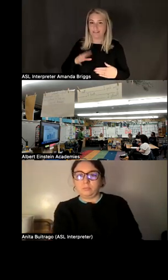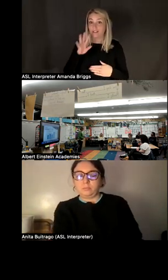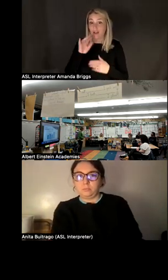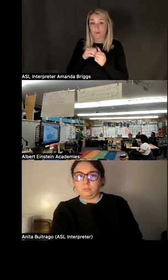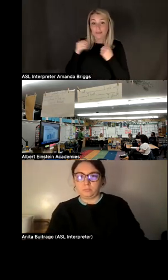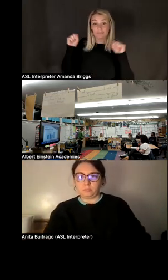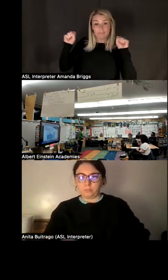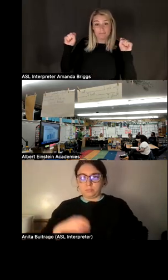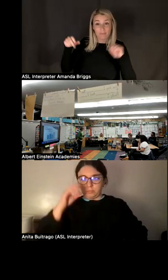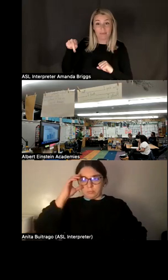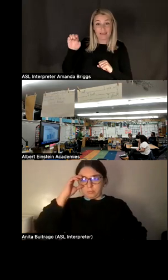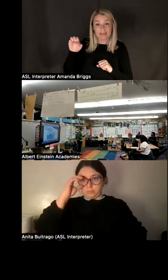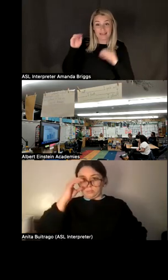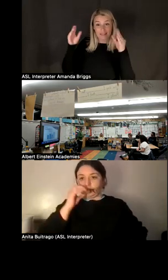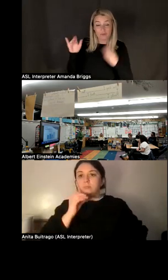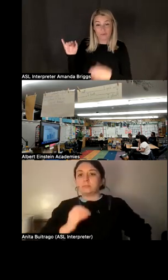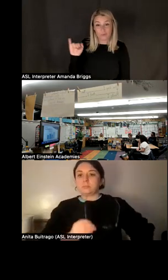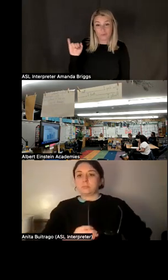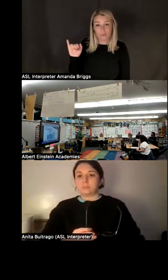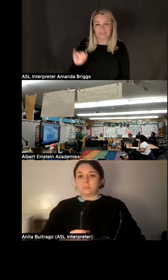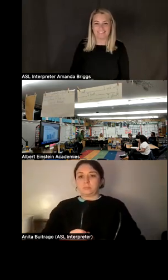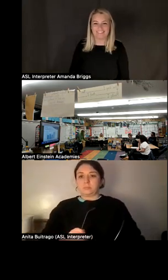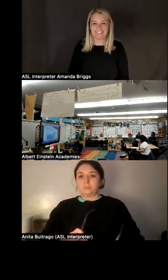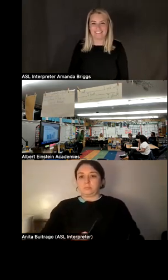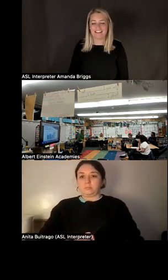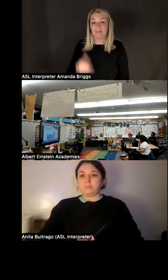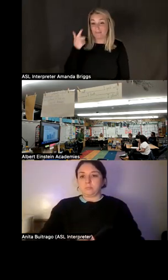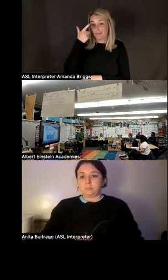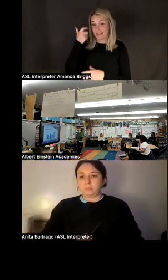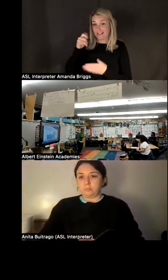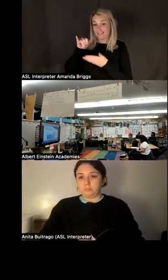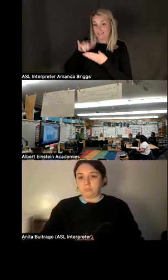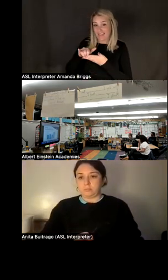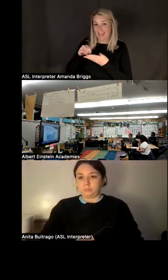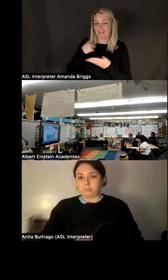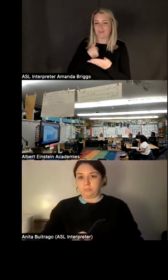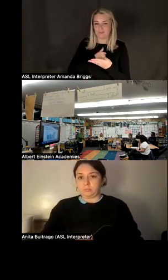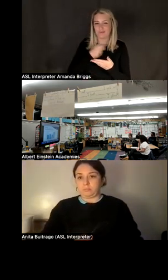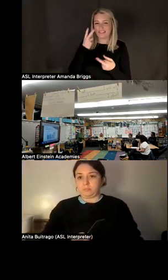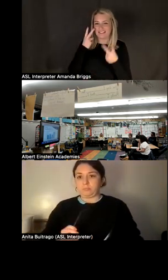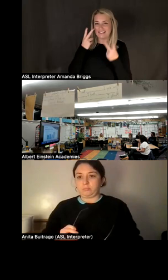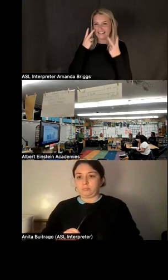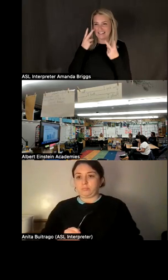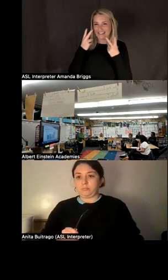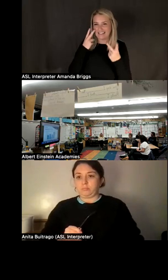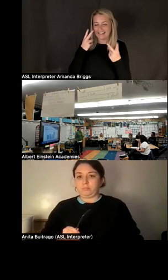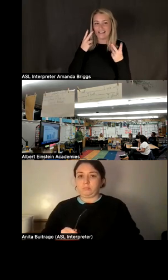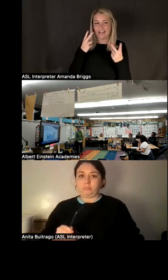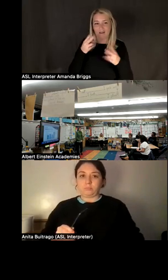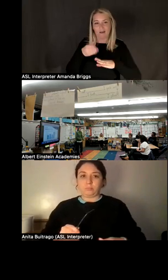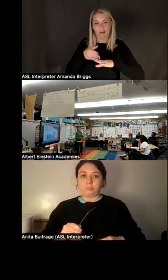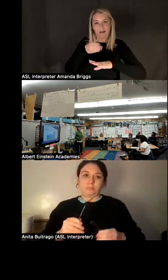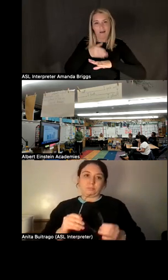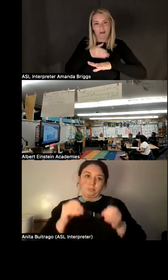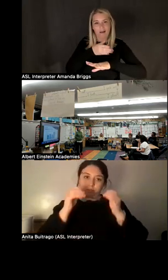of that, we are seeing foundation, right? Now we're seeing growth